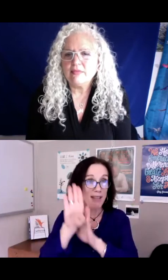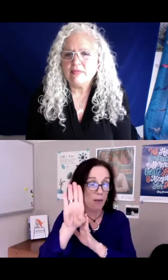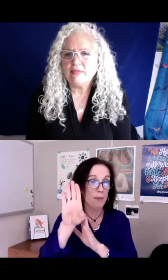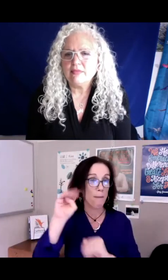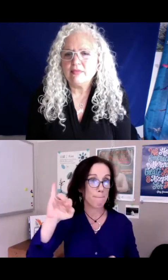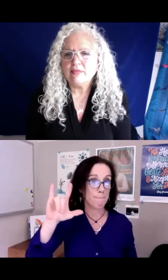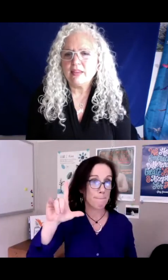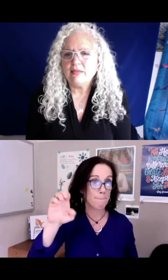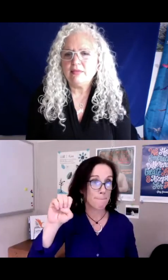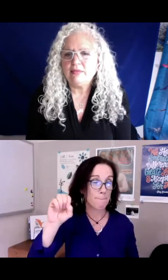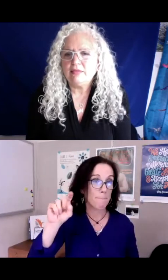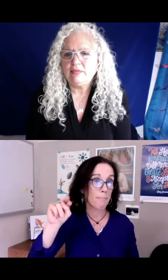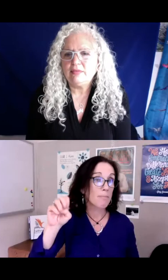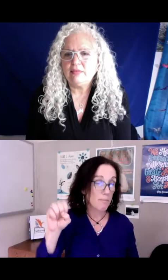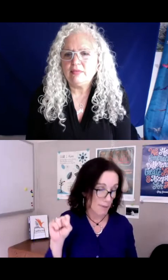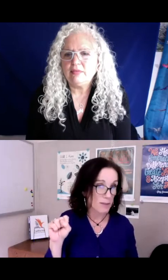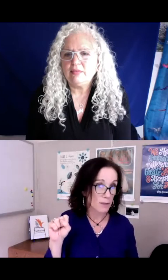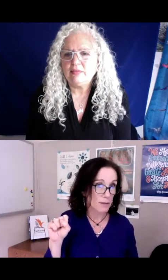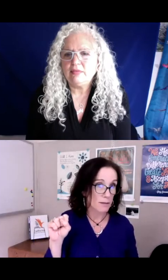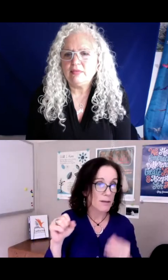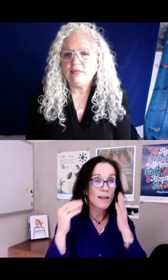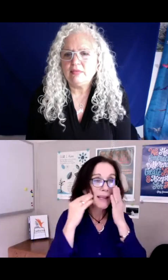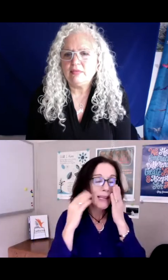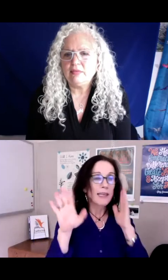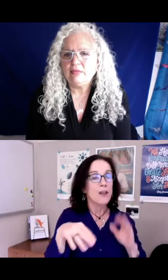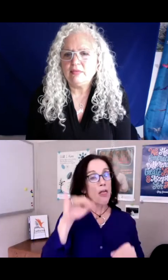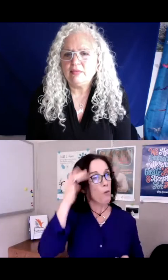they are at with their language development milestones.